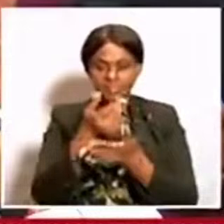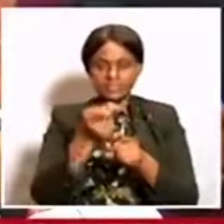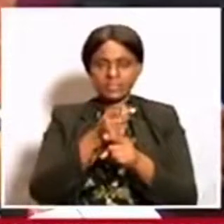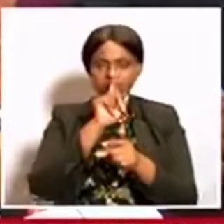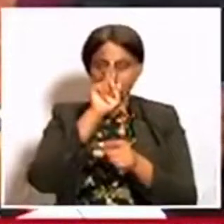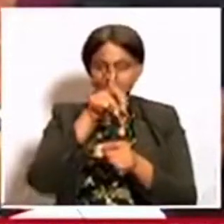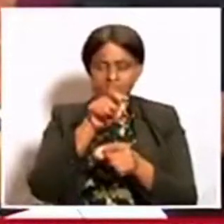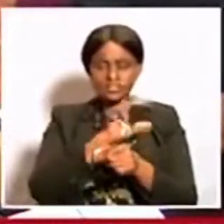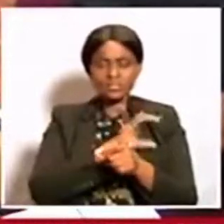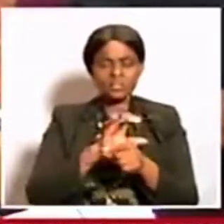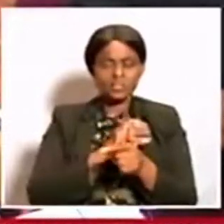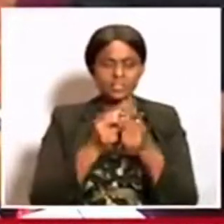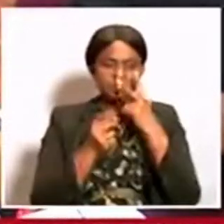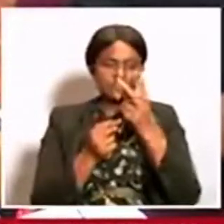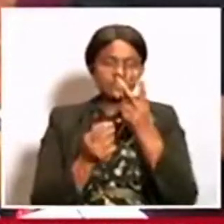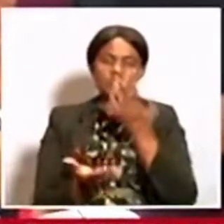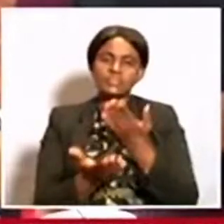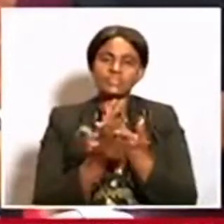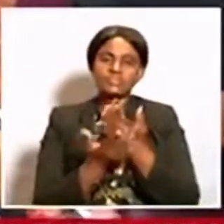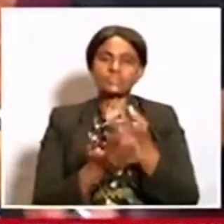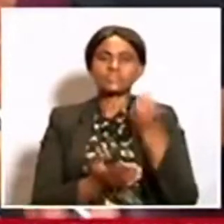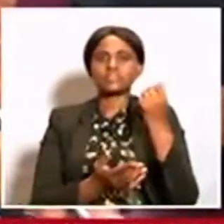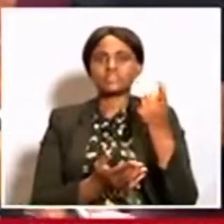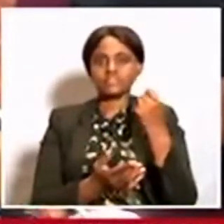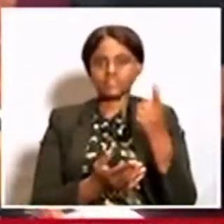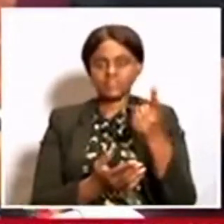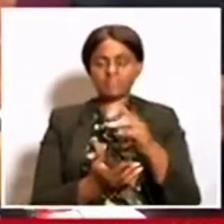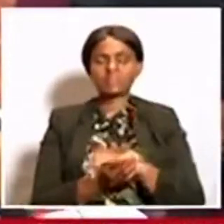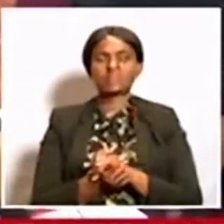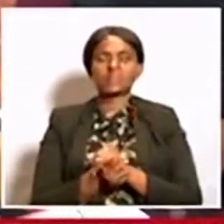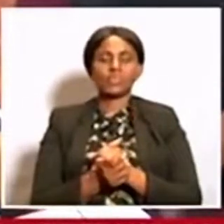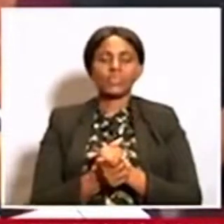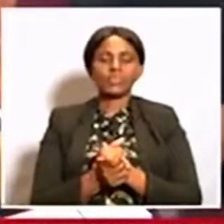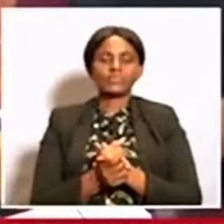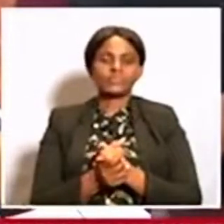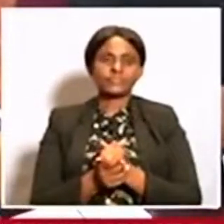company. See Appendix 11.